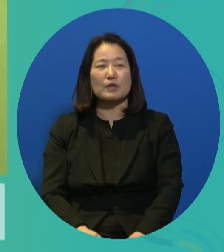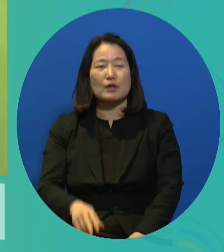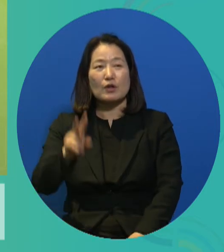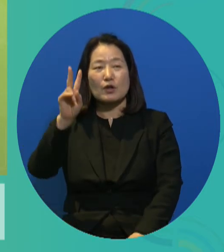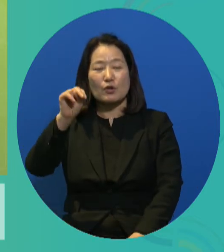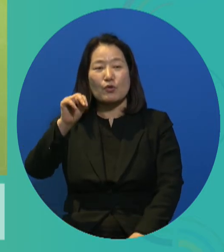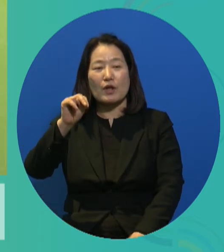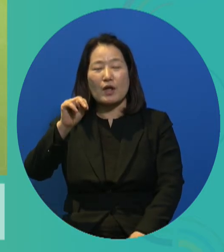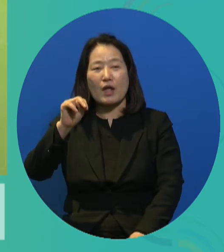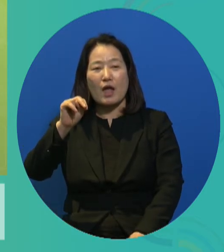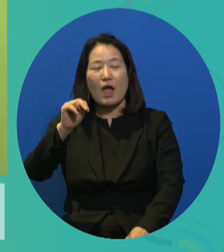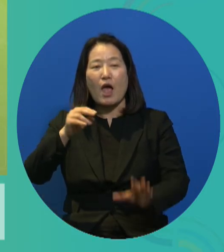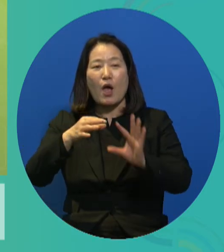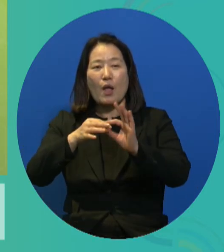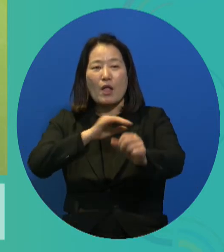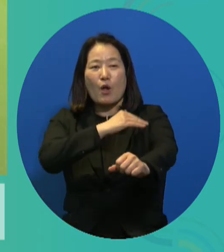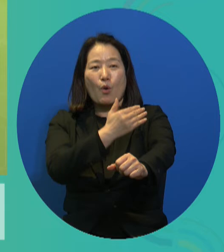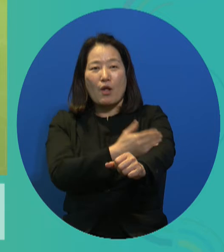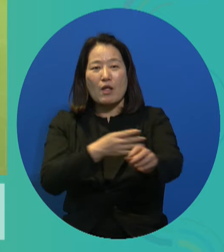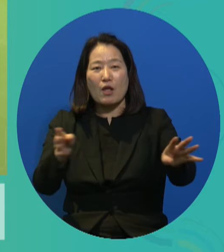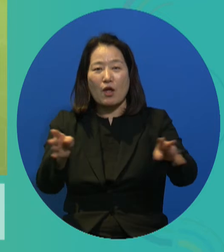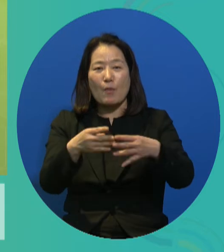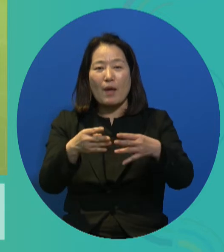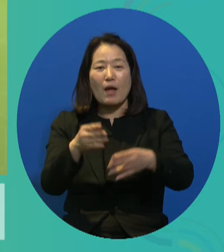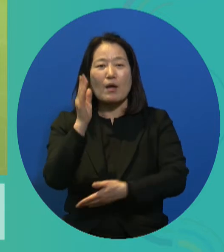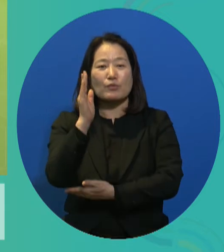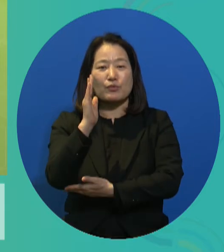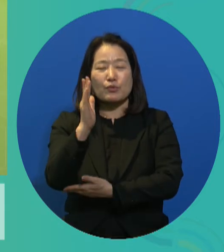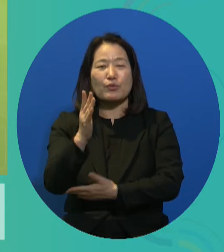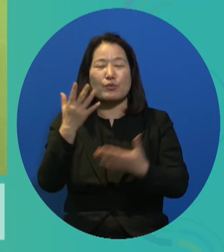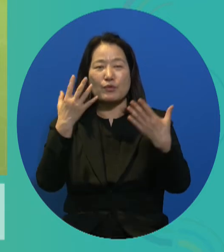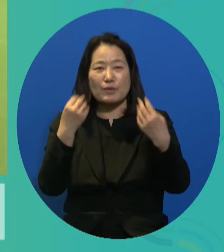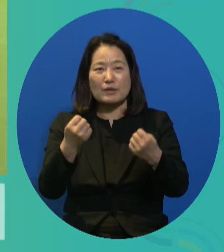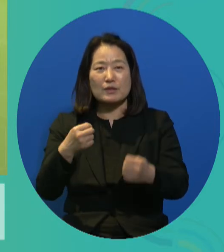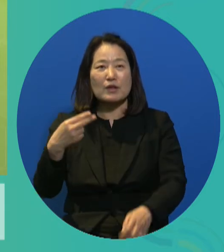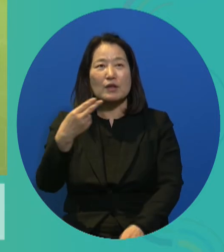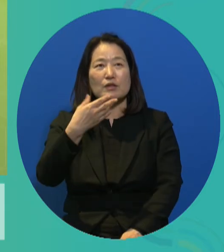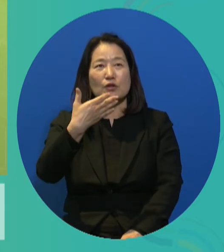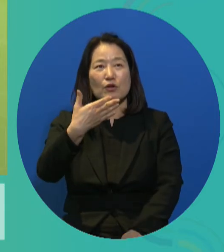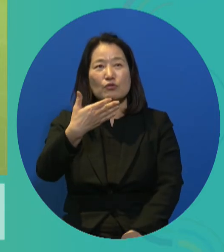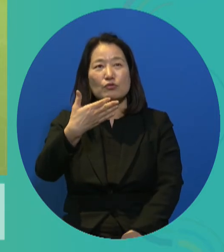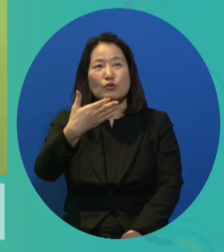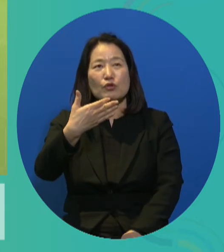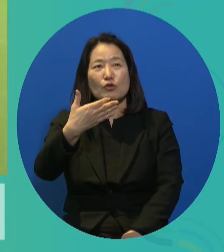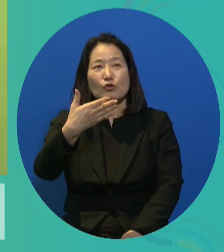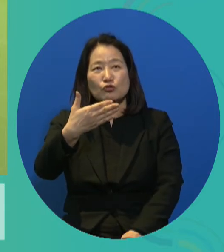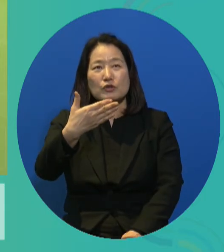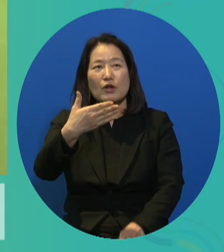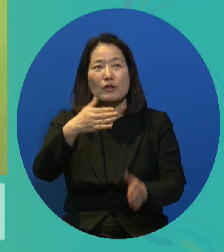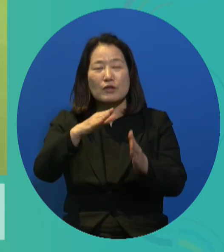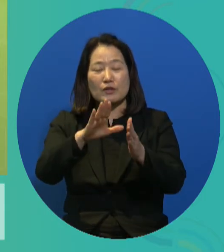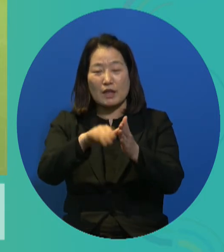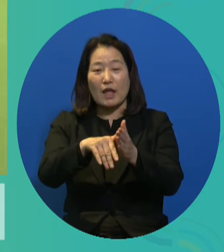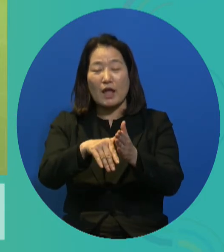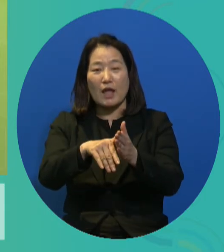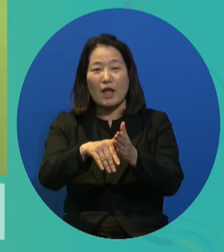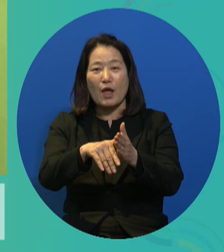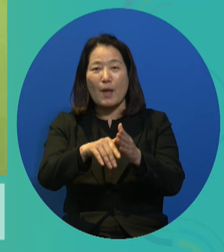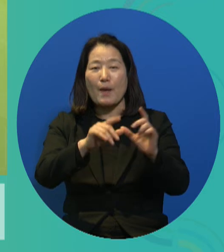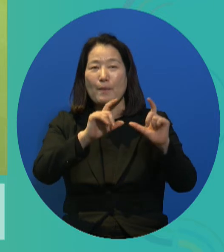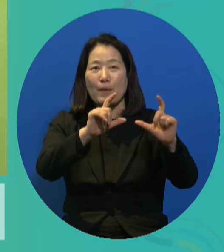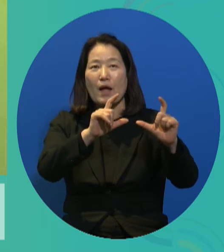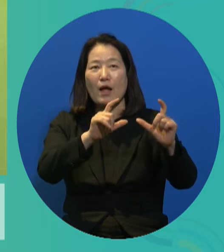optional protocol has not been had. Regarding this UN CRPD optional protocol, as has been mentioned by the